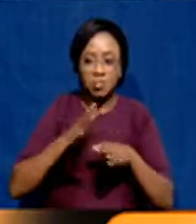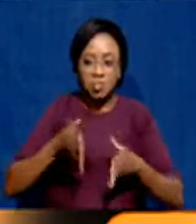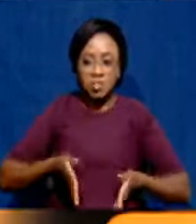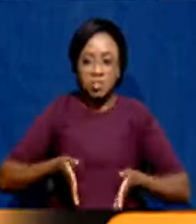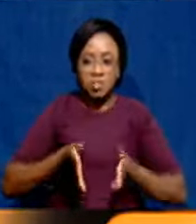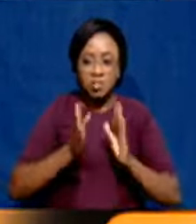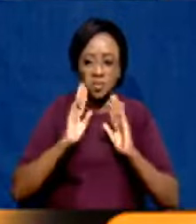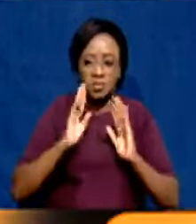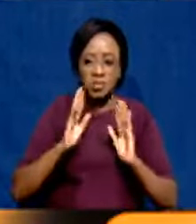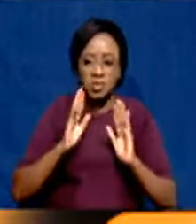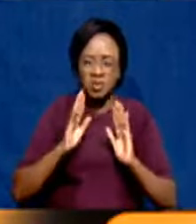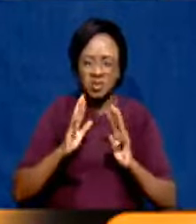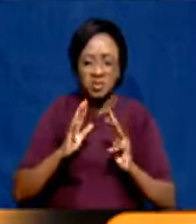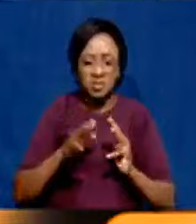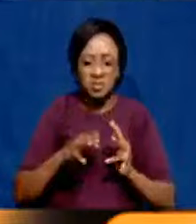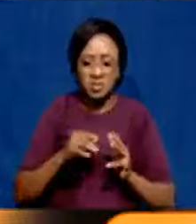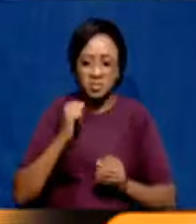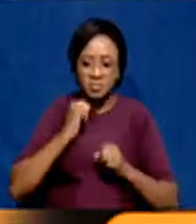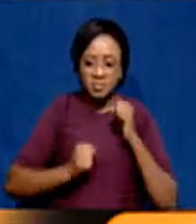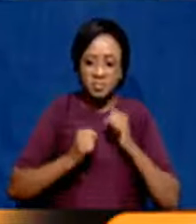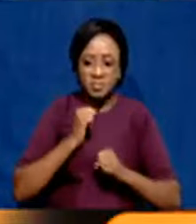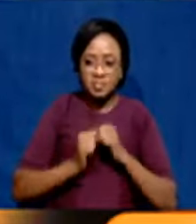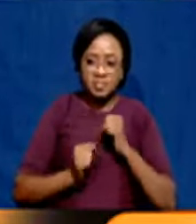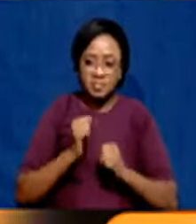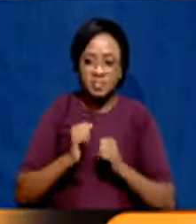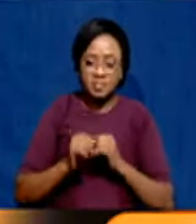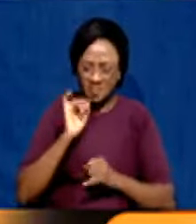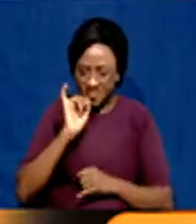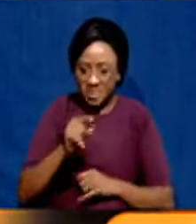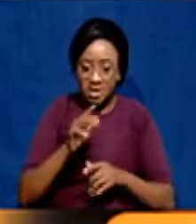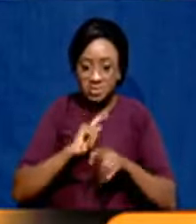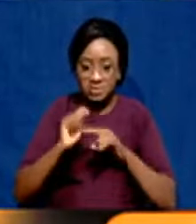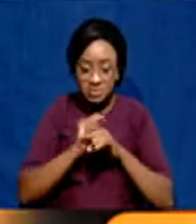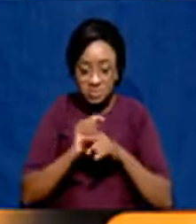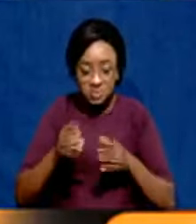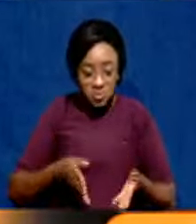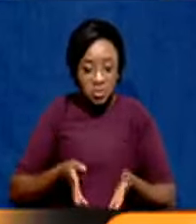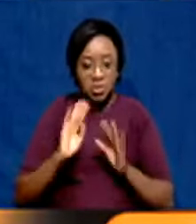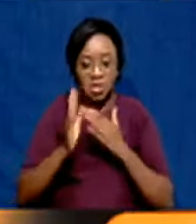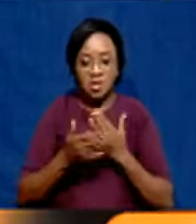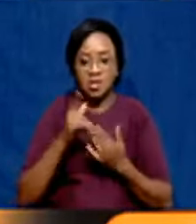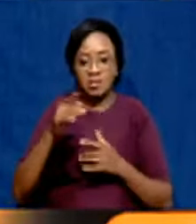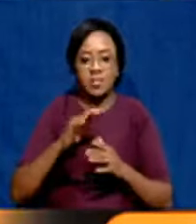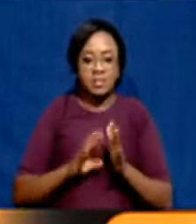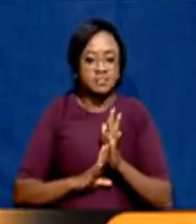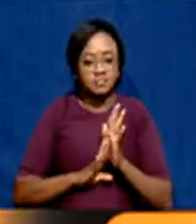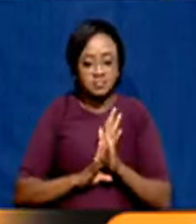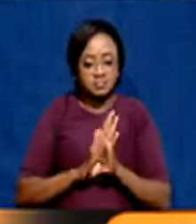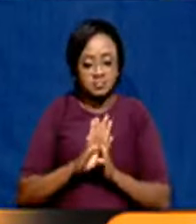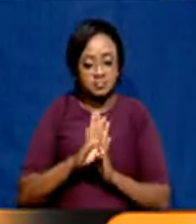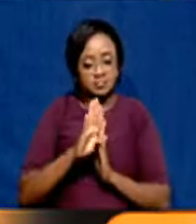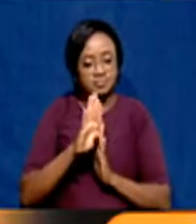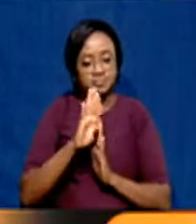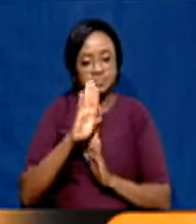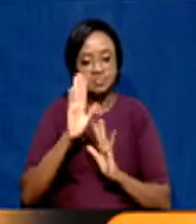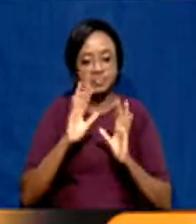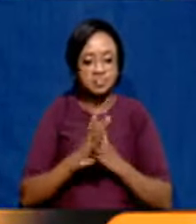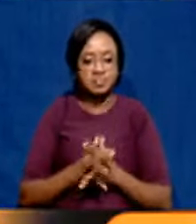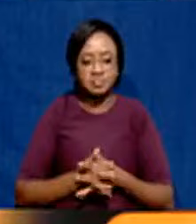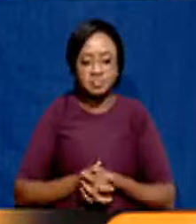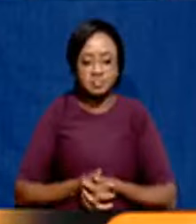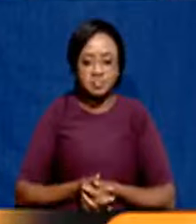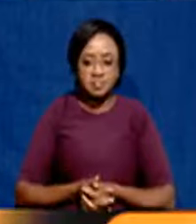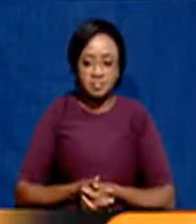road. He trained on the road. And that's basically what propelled him to the Kelvin Kiptum that the world knows and